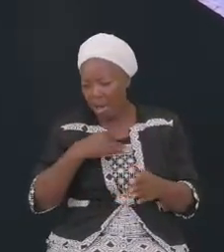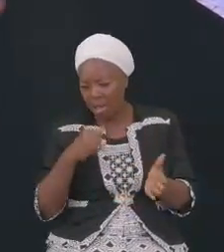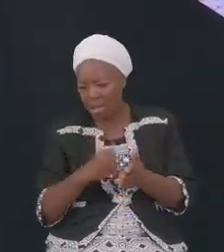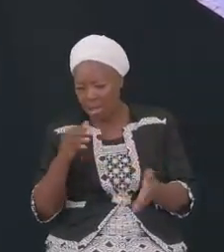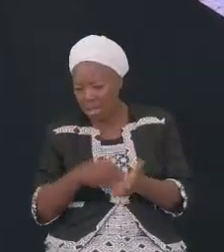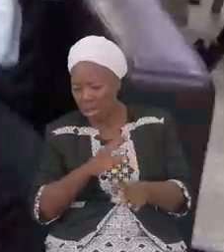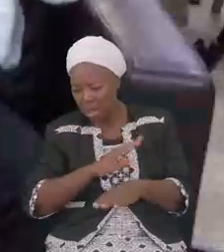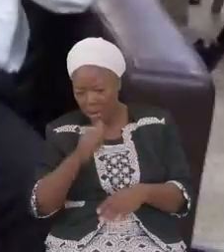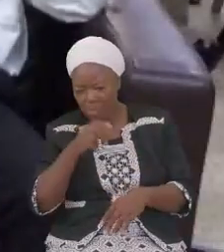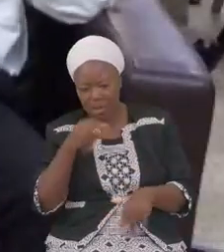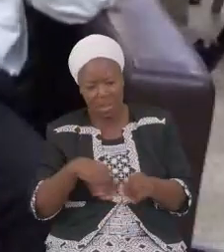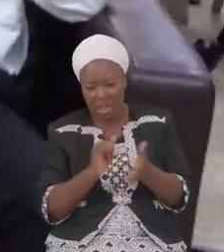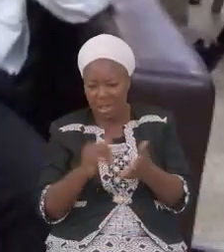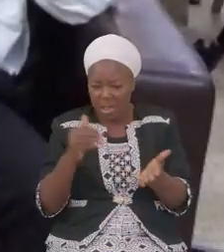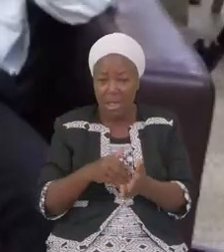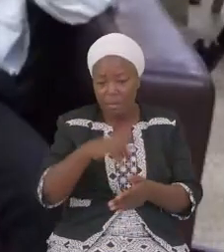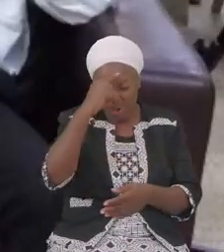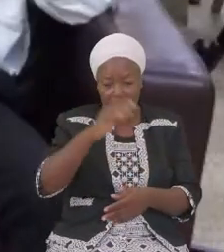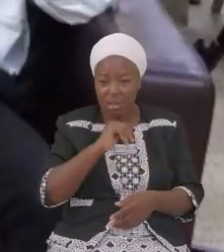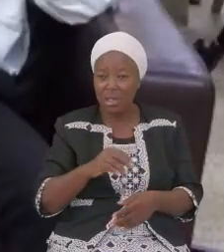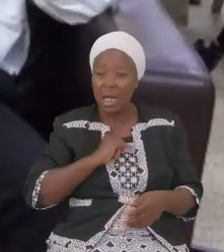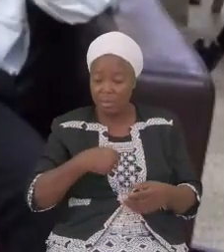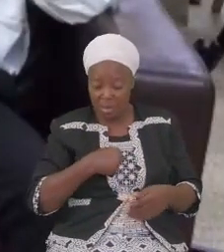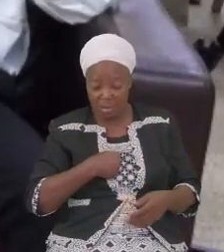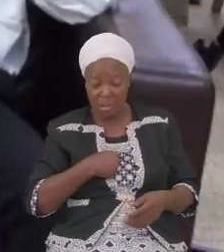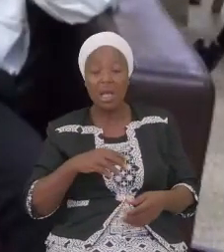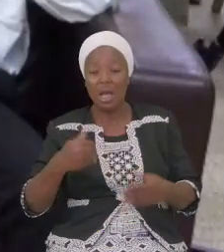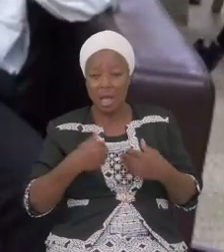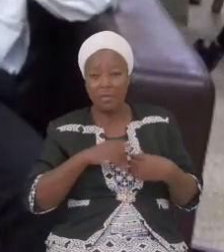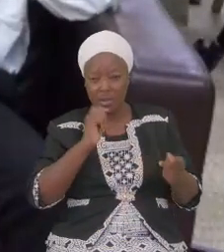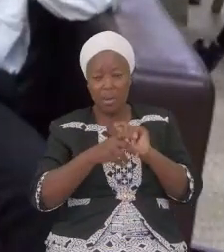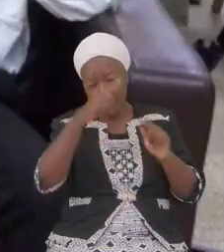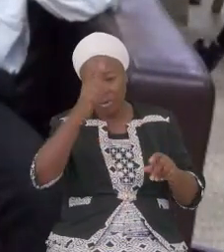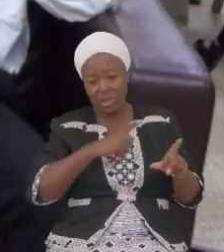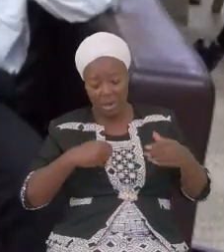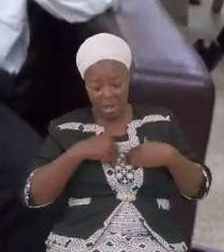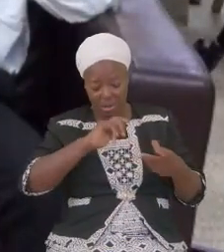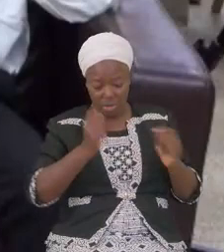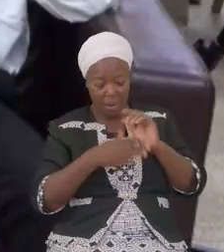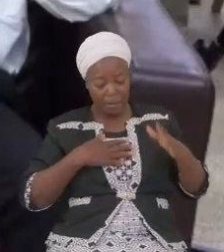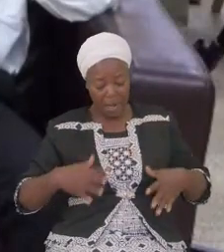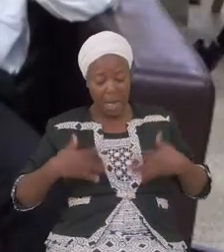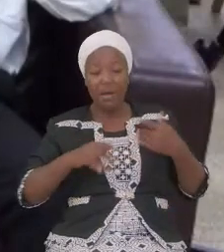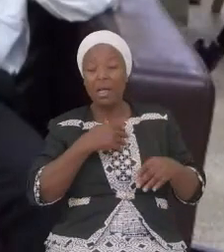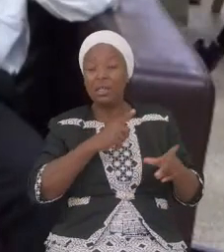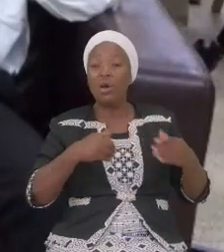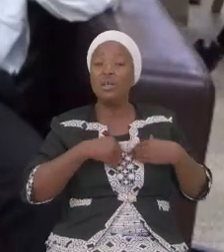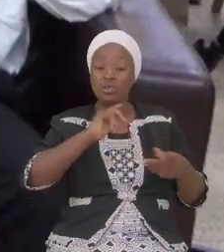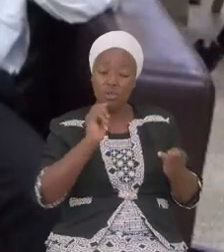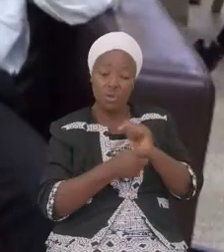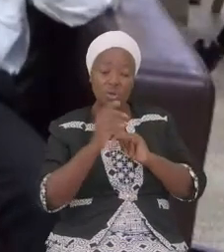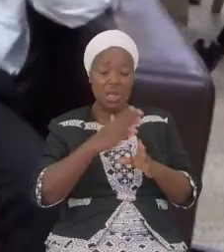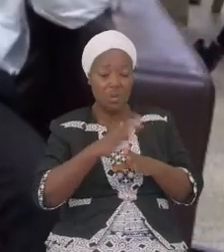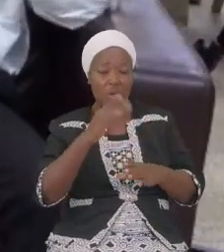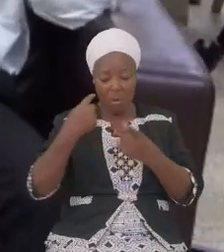this was your life. You say, "I'm not interested anymore," because the Lord has turned away your heart from